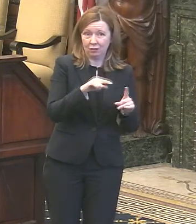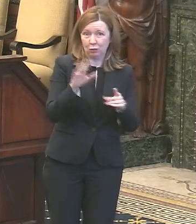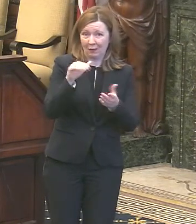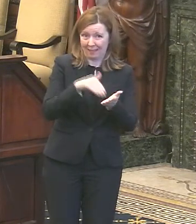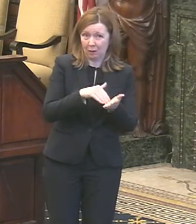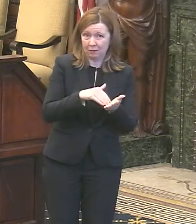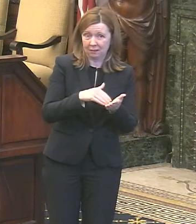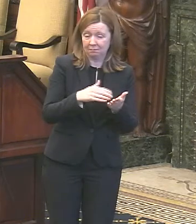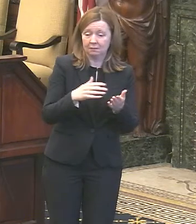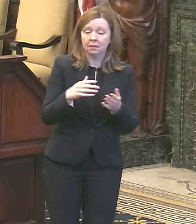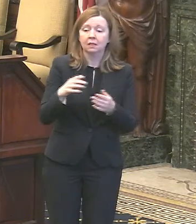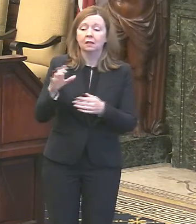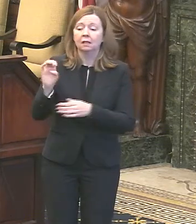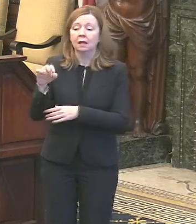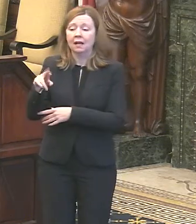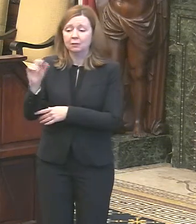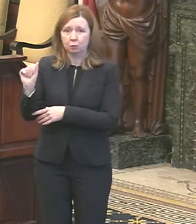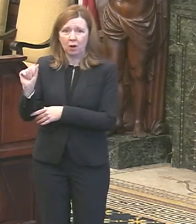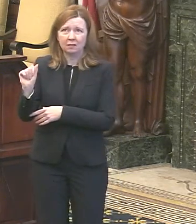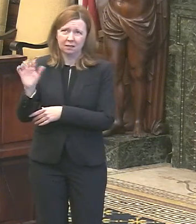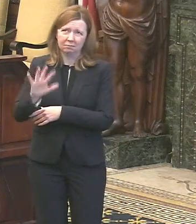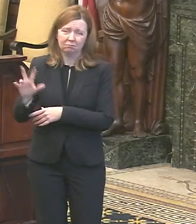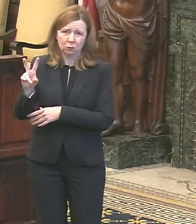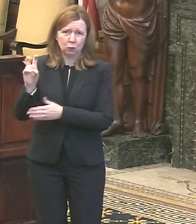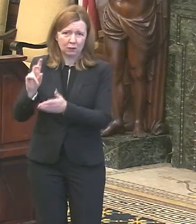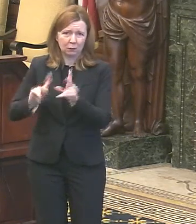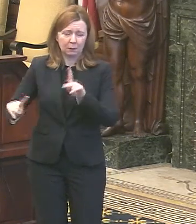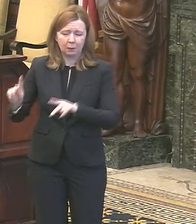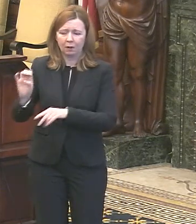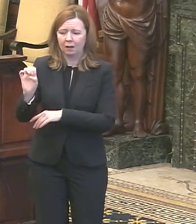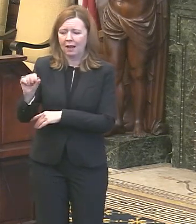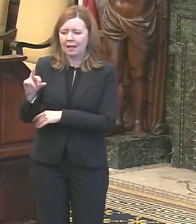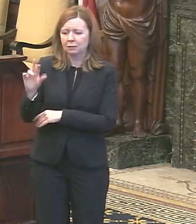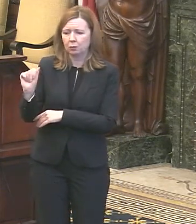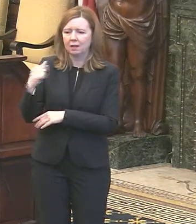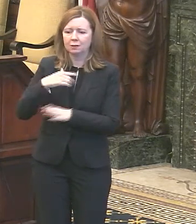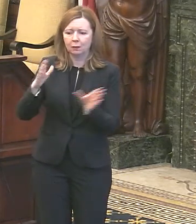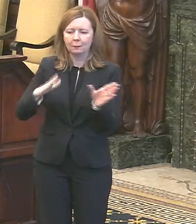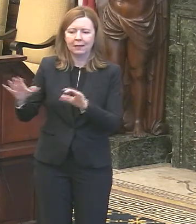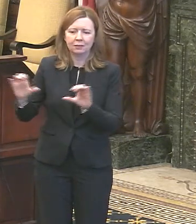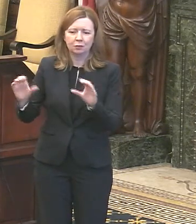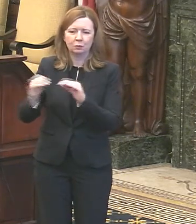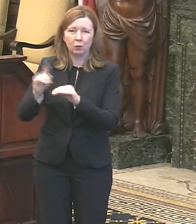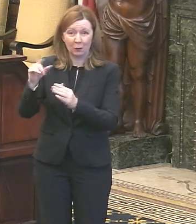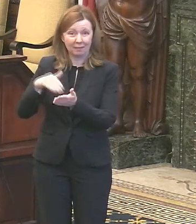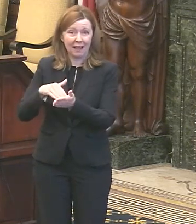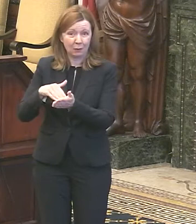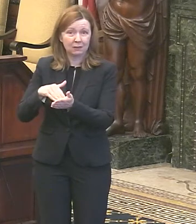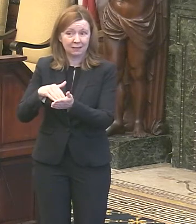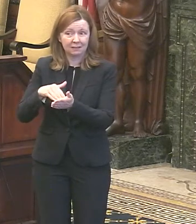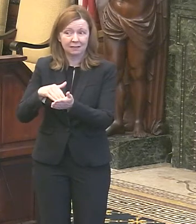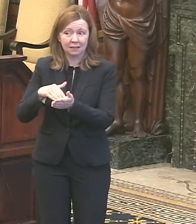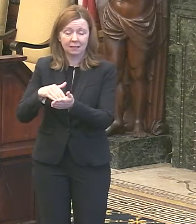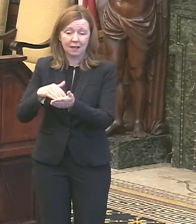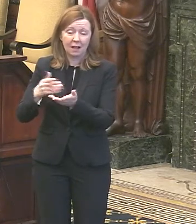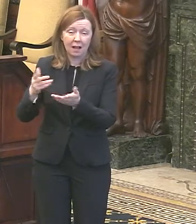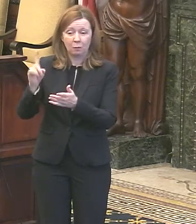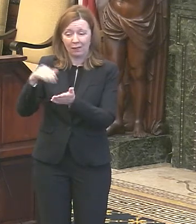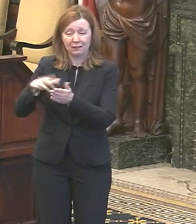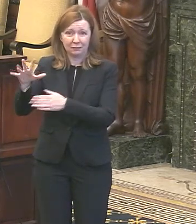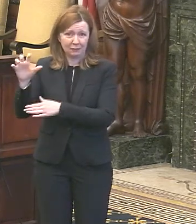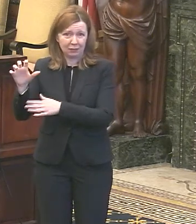it's been in order of a few hundred people. Now, Esperanza, we plan to do more like 1,000 and perhaps 1,500 on